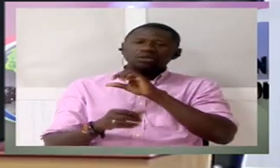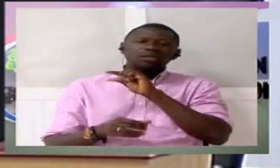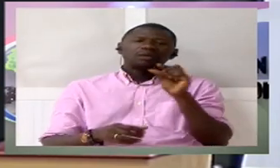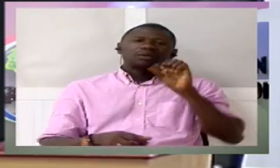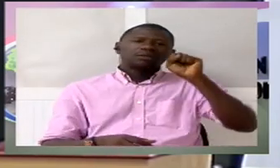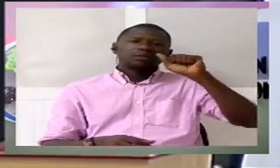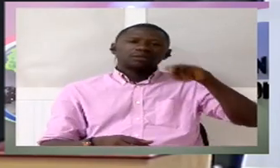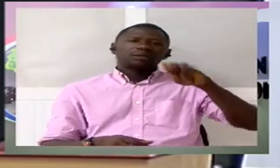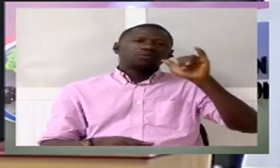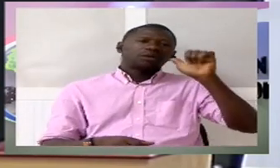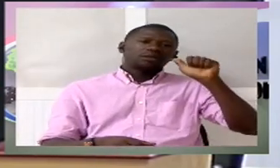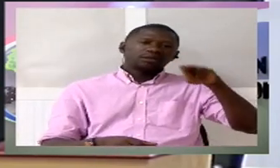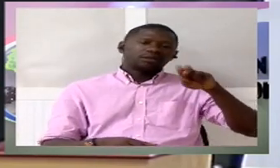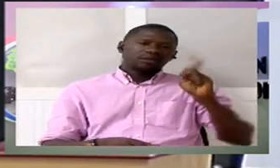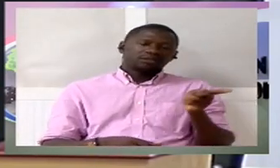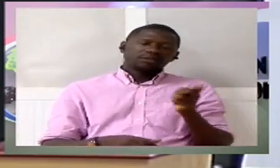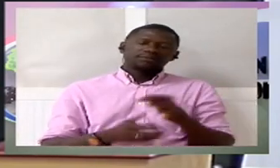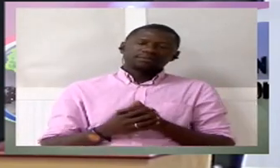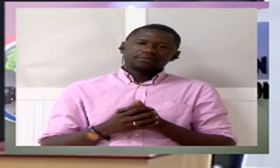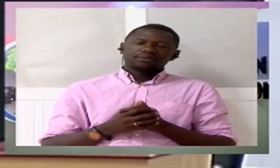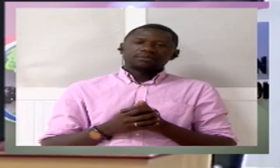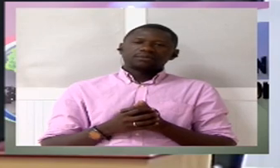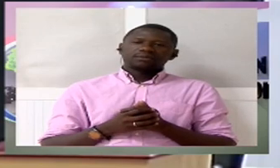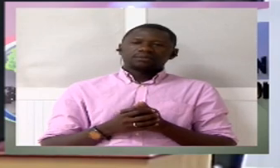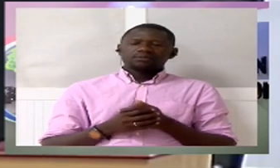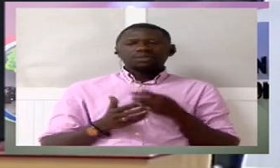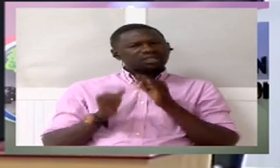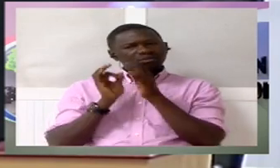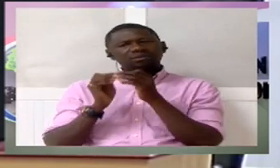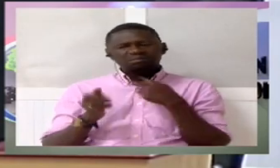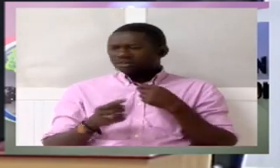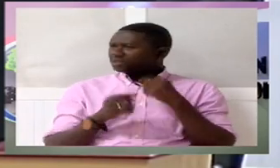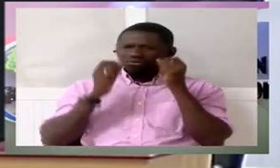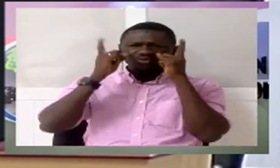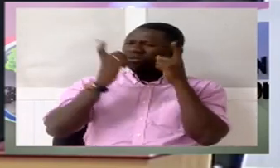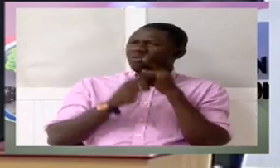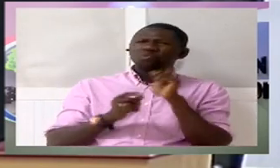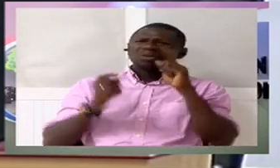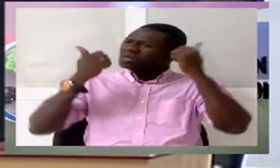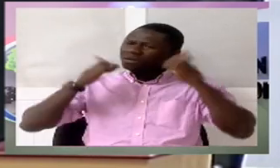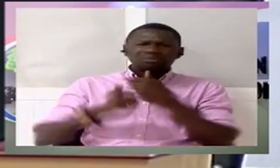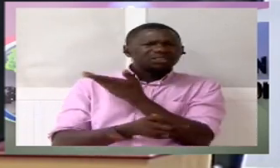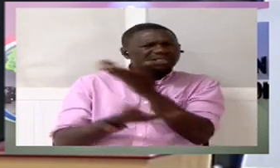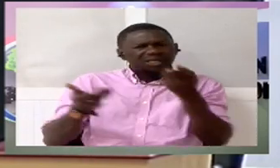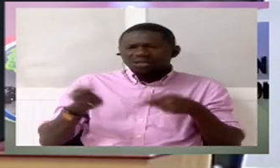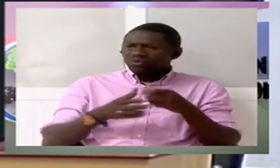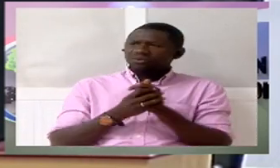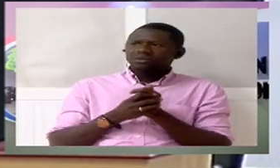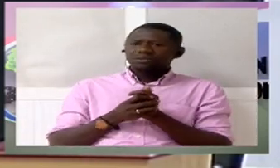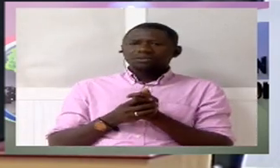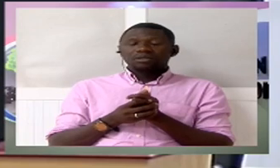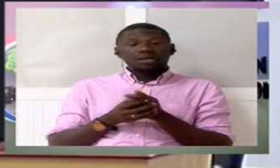name. I said to the person, Sanyang. I said, I'm surprised. What's happening?